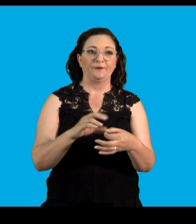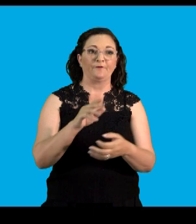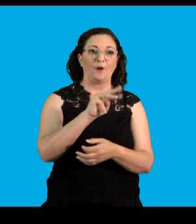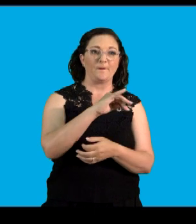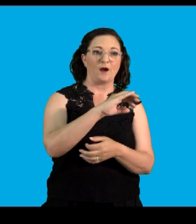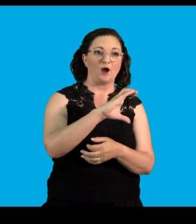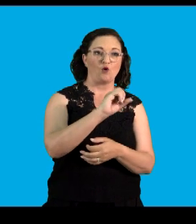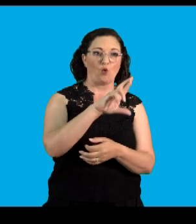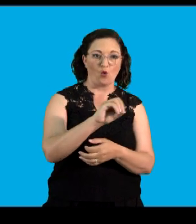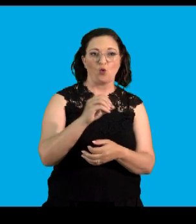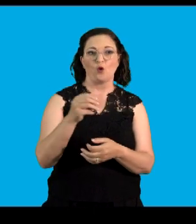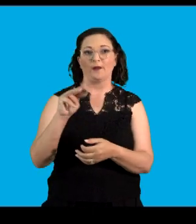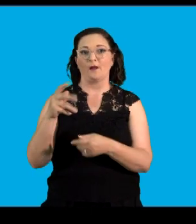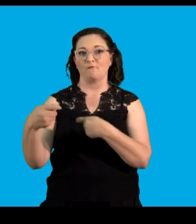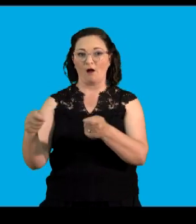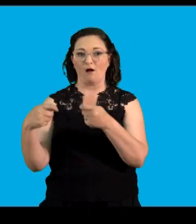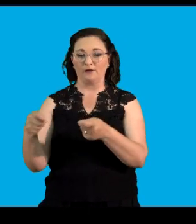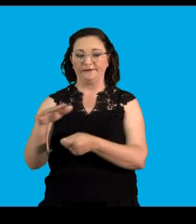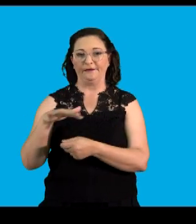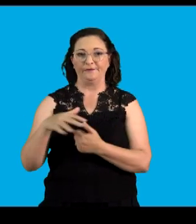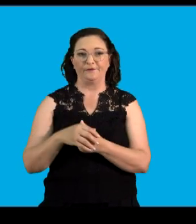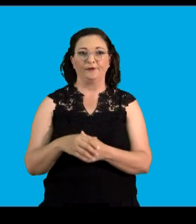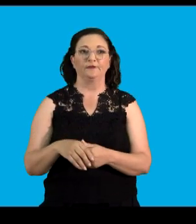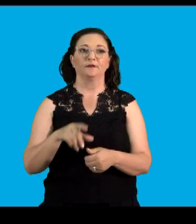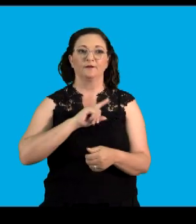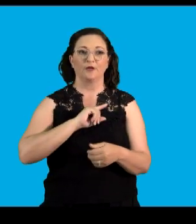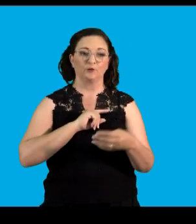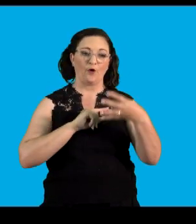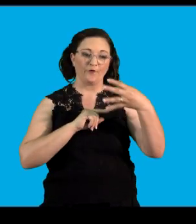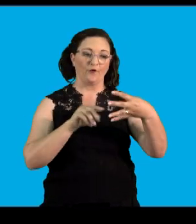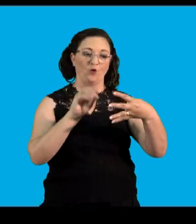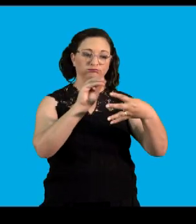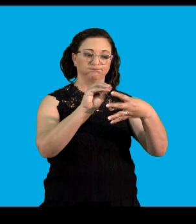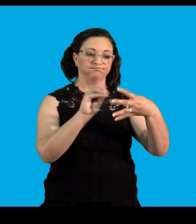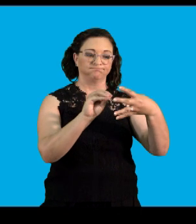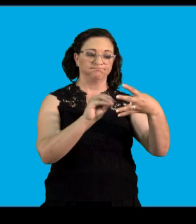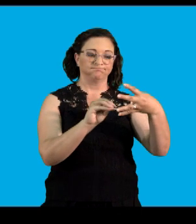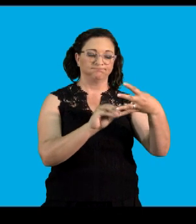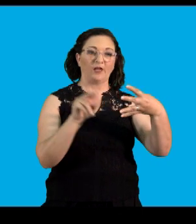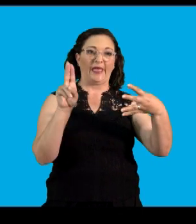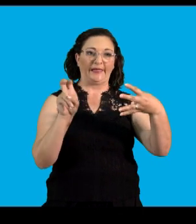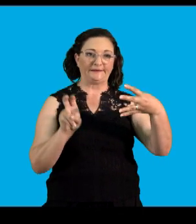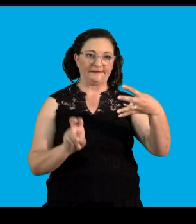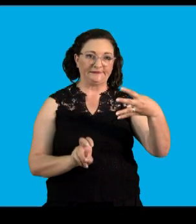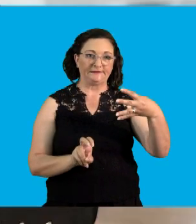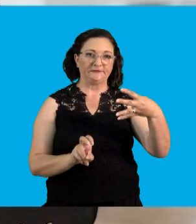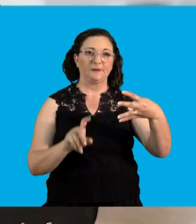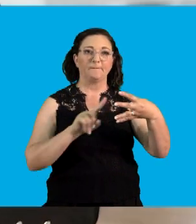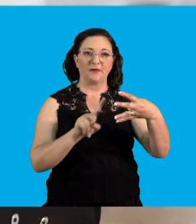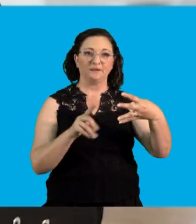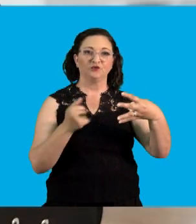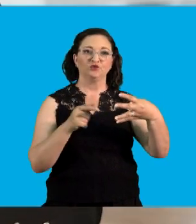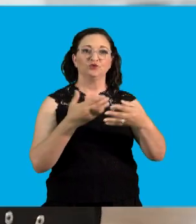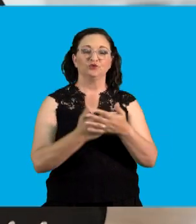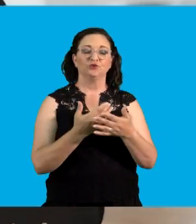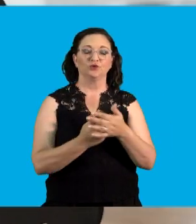the micro and the macro environment. 4. We've got 4 subheadings. Remember, in one of the tips we said, ensure that